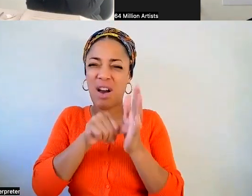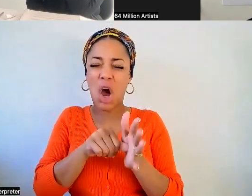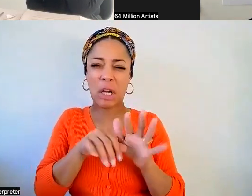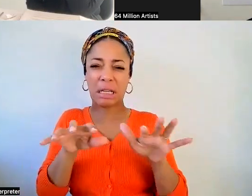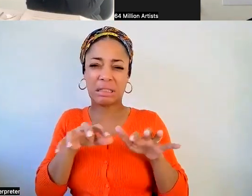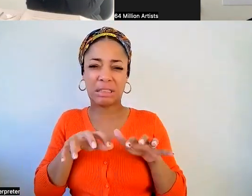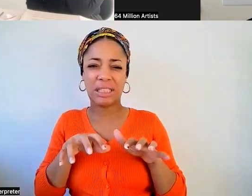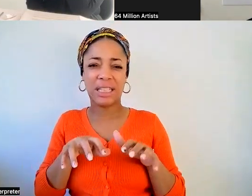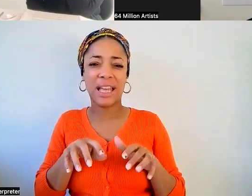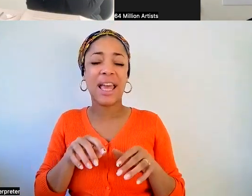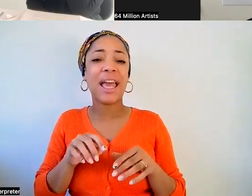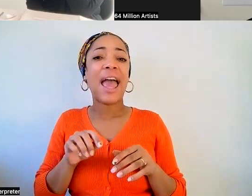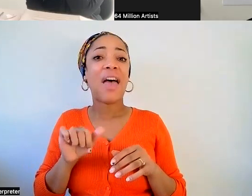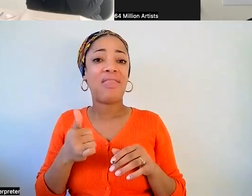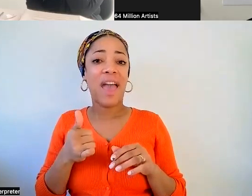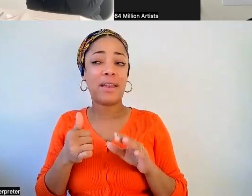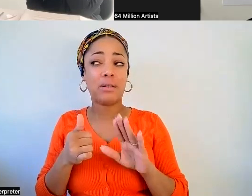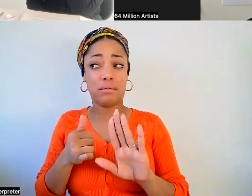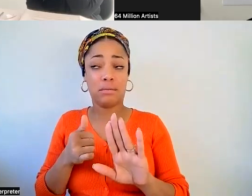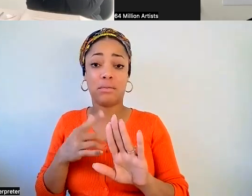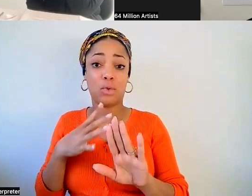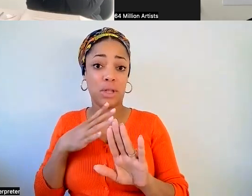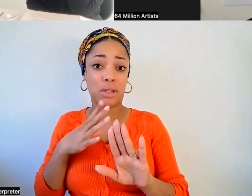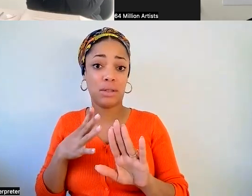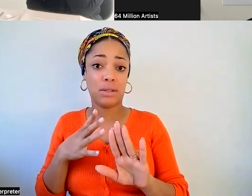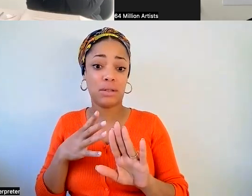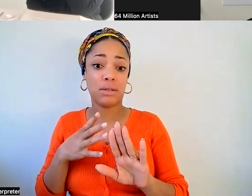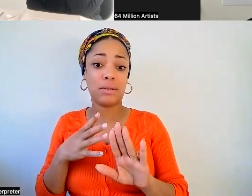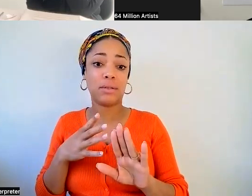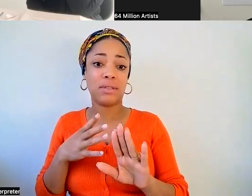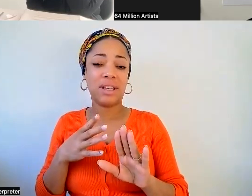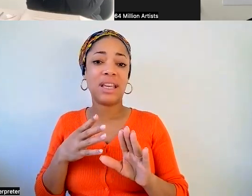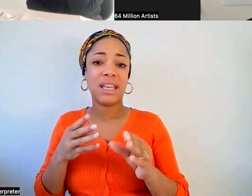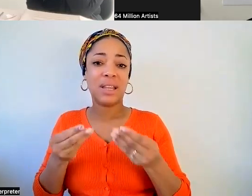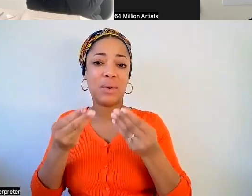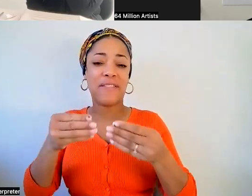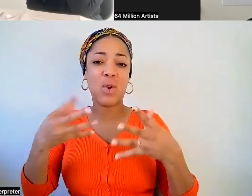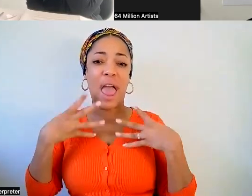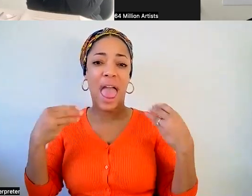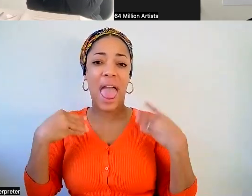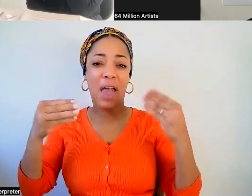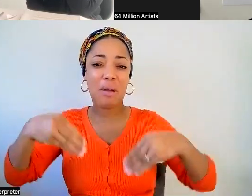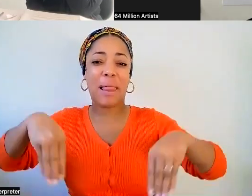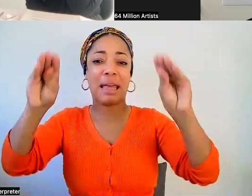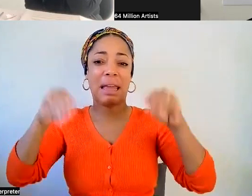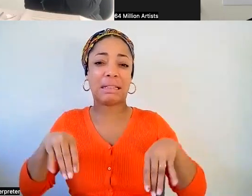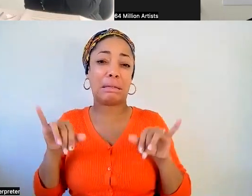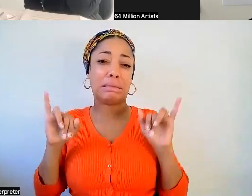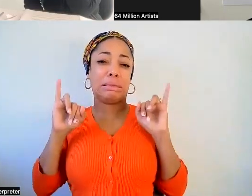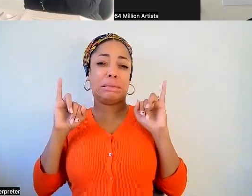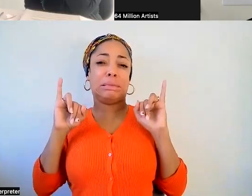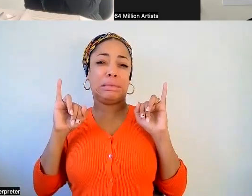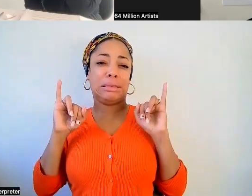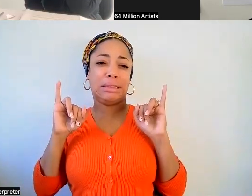then? I'm gonna shock you now. I'm scared. I don't think you're ready for this. Okay. The hairy blanket. Not the